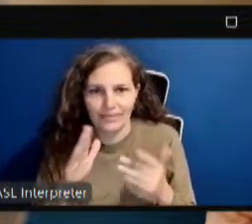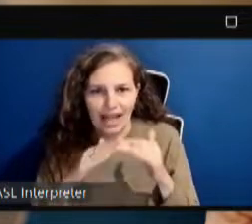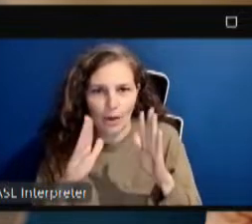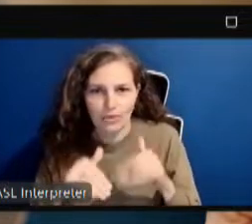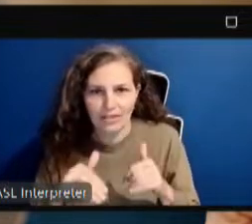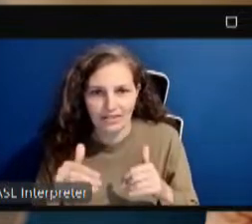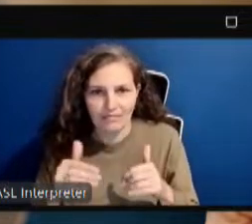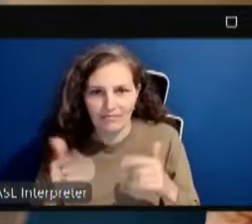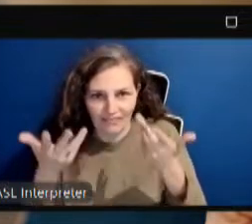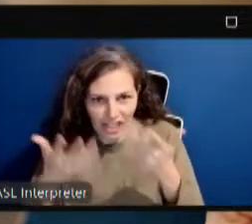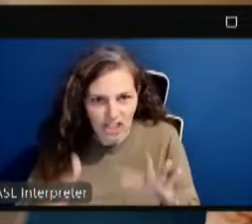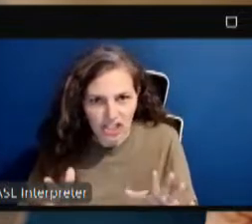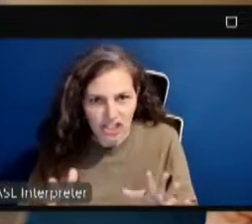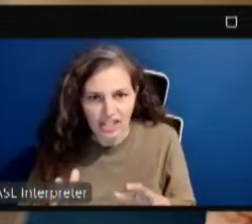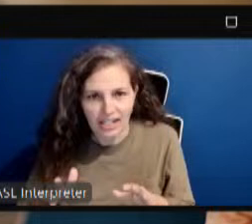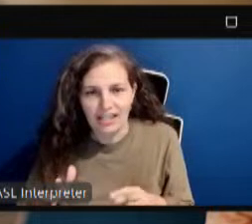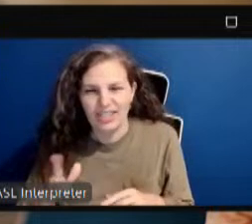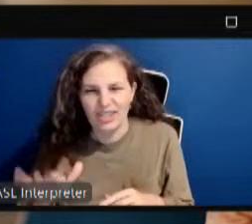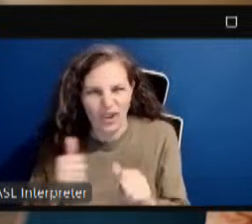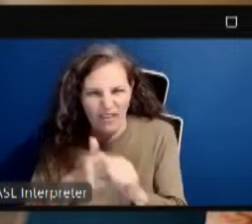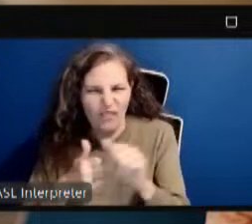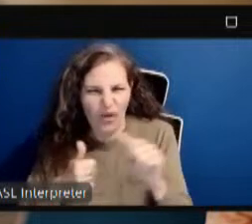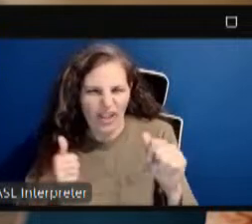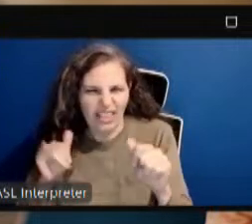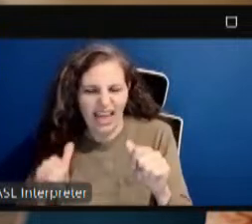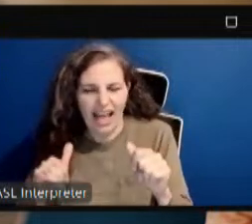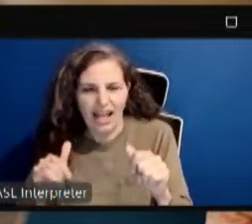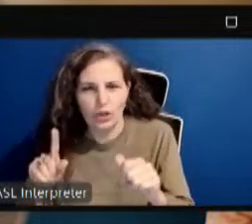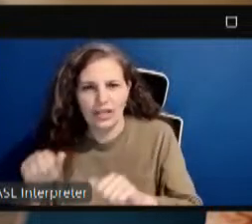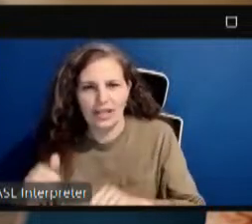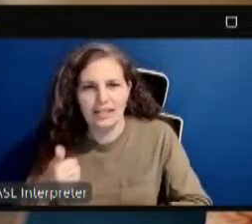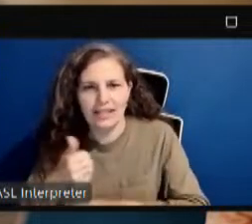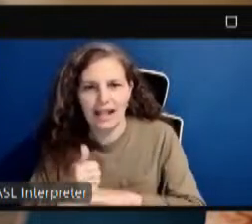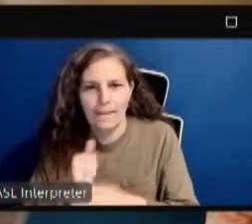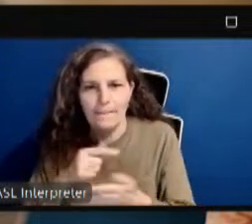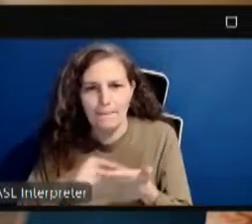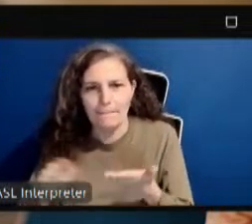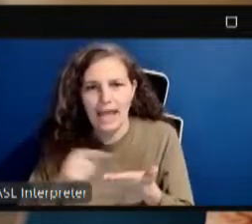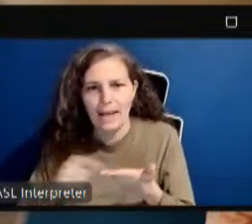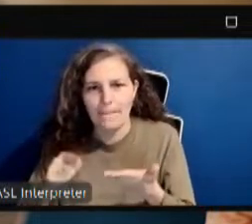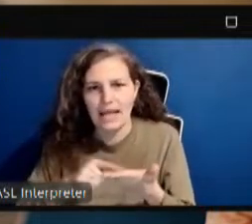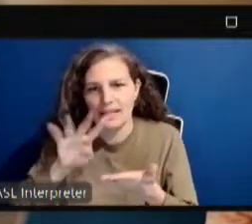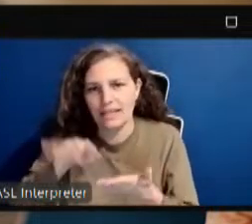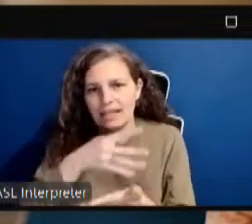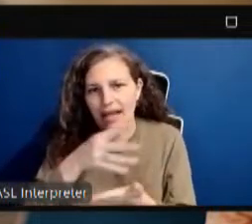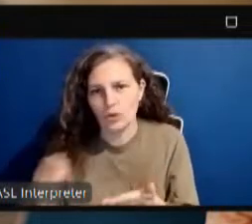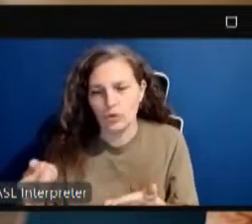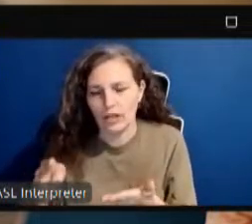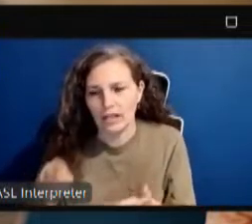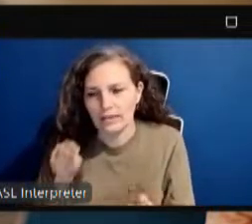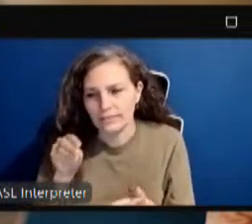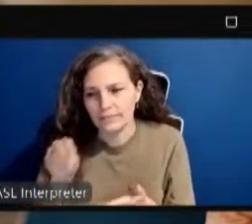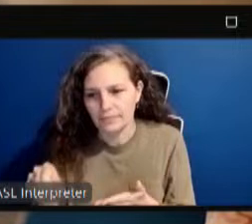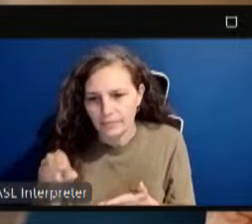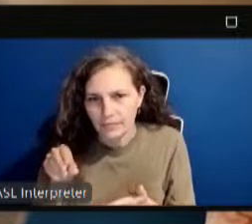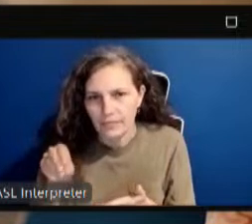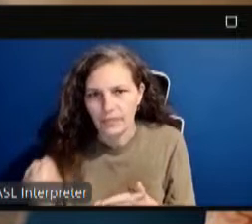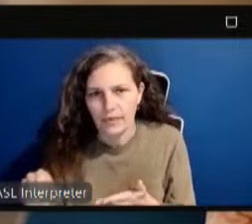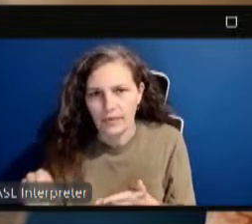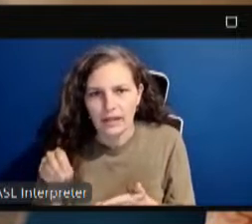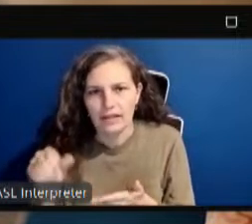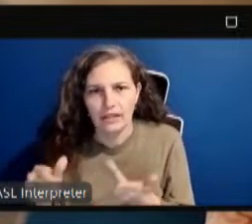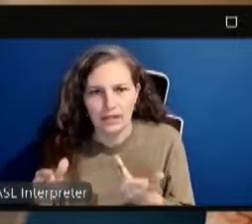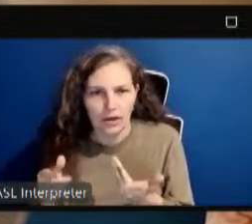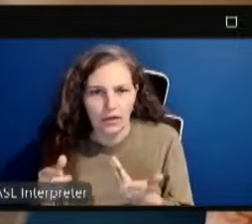You can set up a payment schedule. So as work gets completed, you could pay for that portion of the work that's completed. That's fine. And you